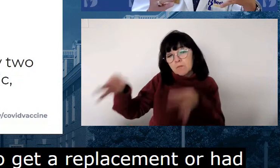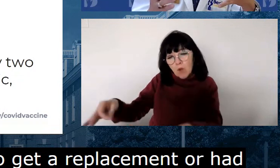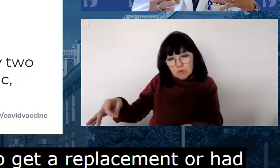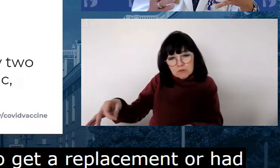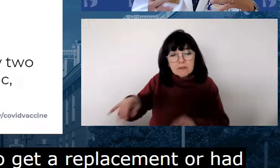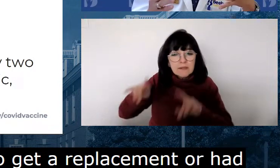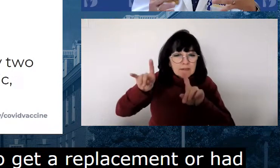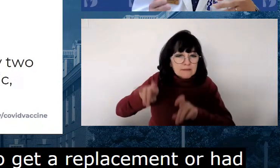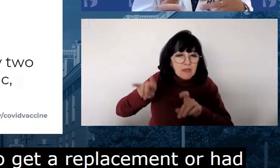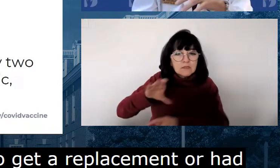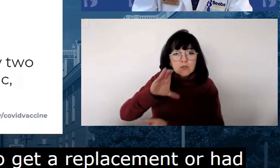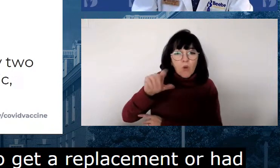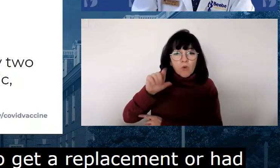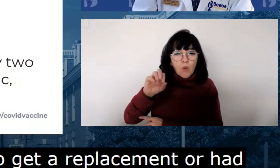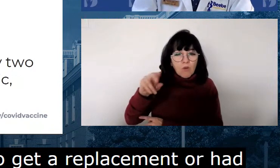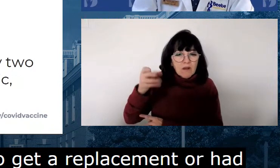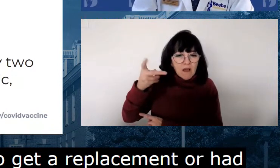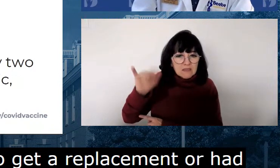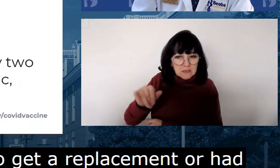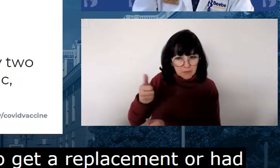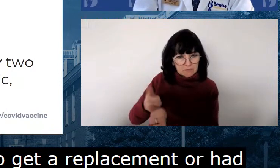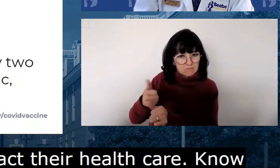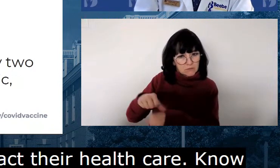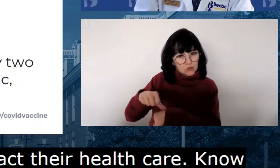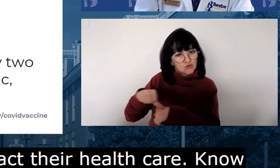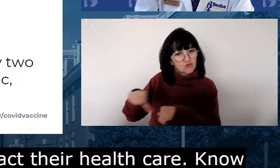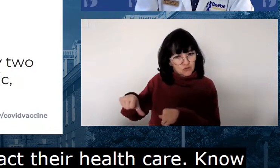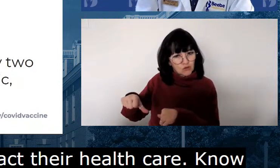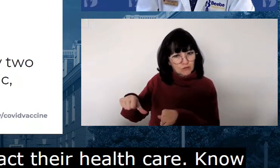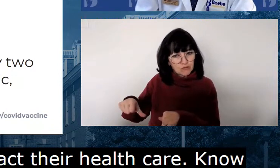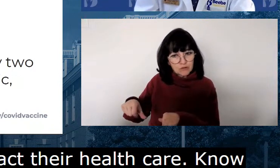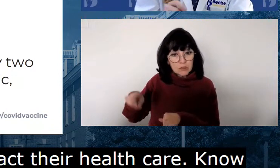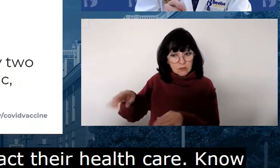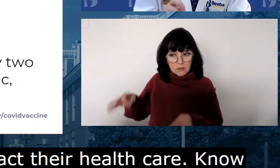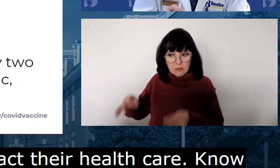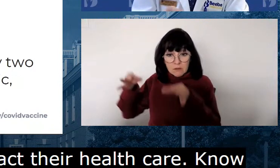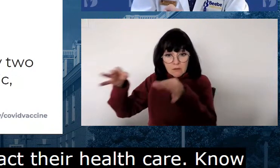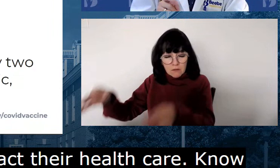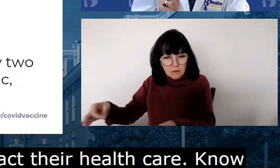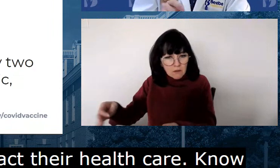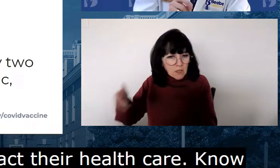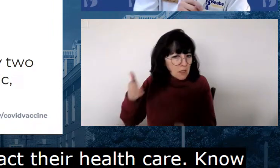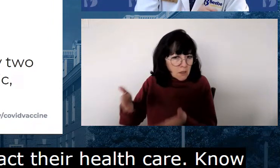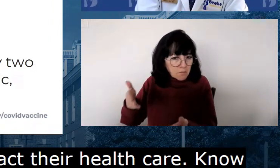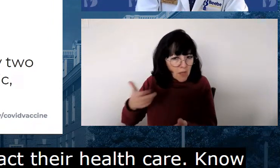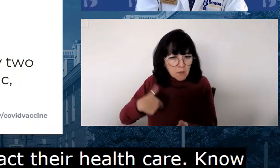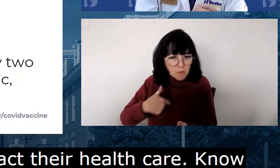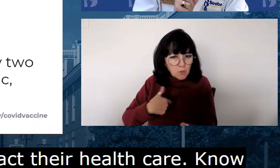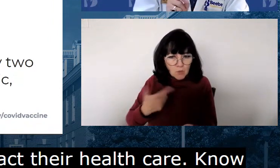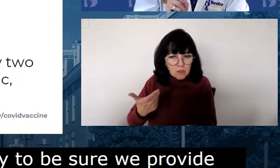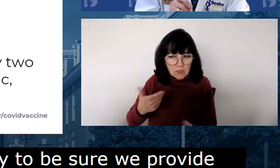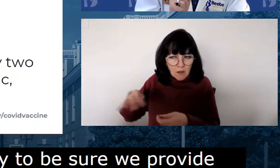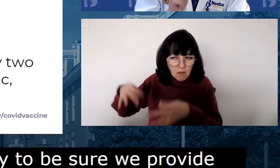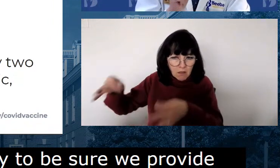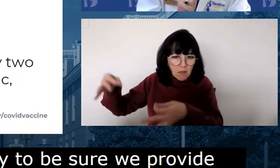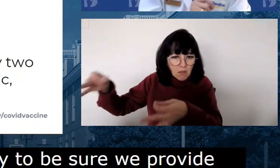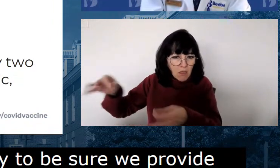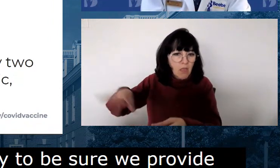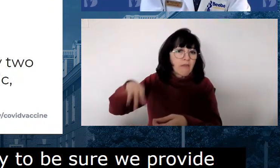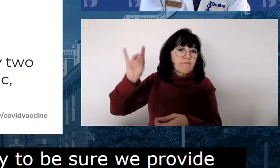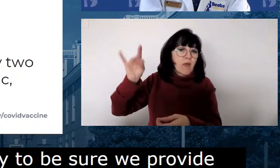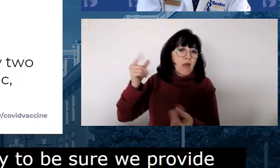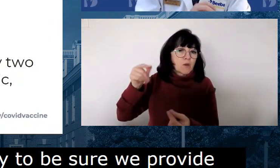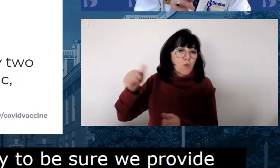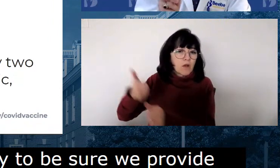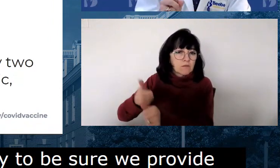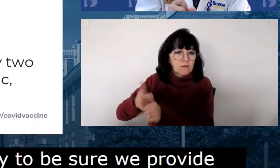is something we look at every single day to make sure that we provide safe care. And healthcare workers have been doing this for the past